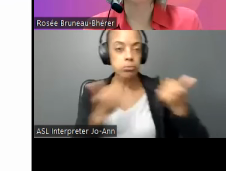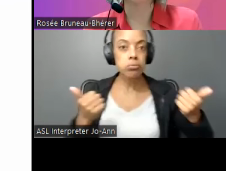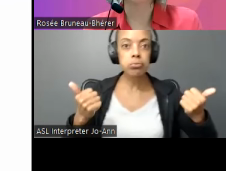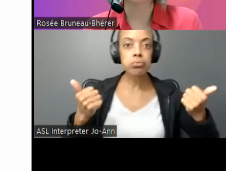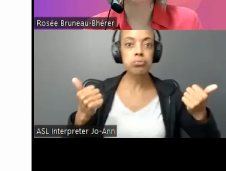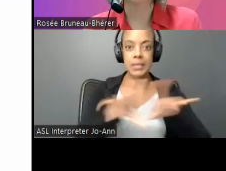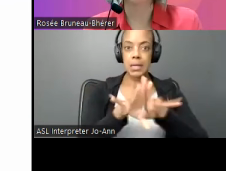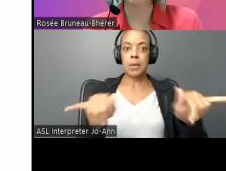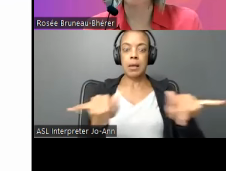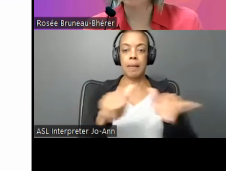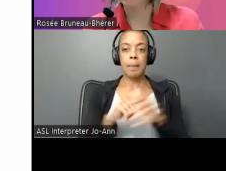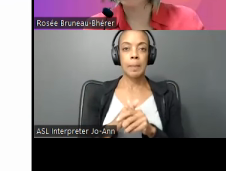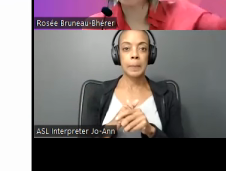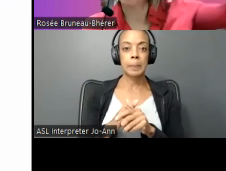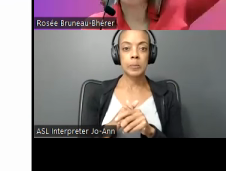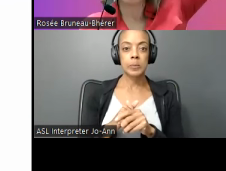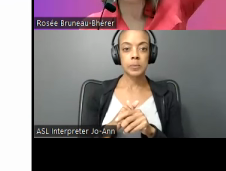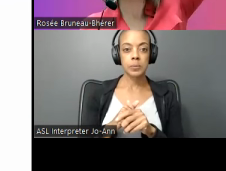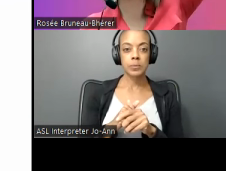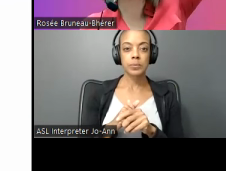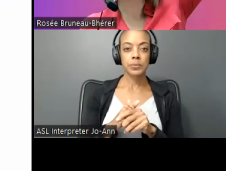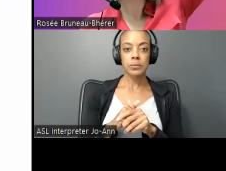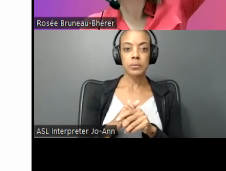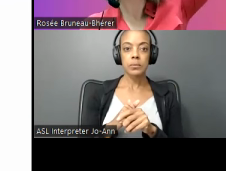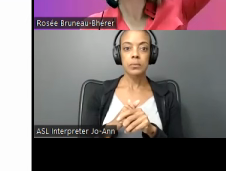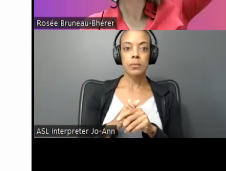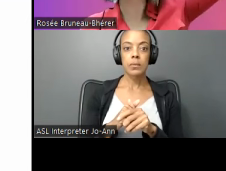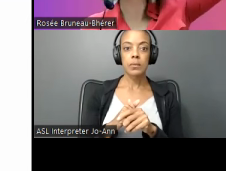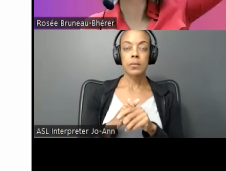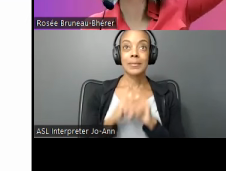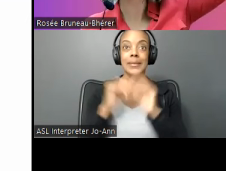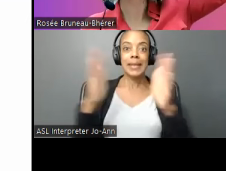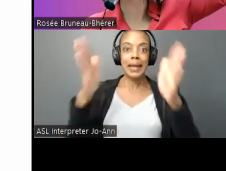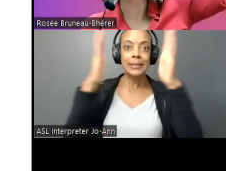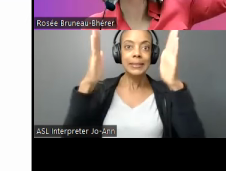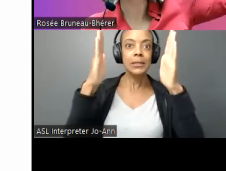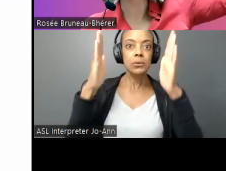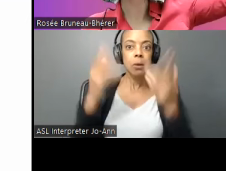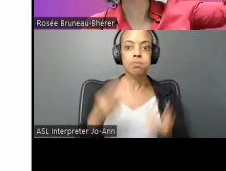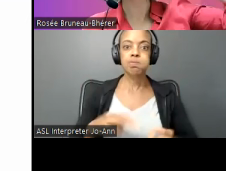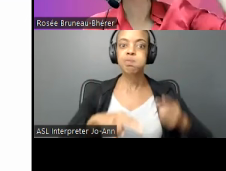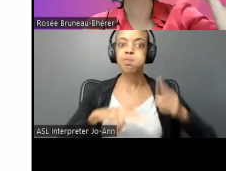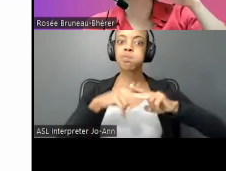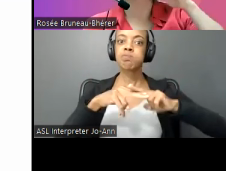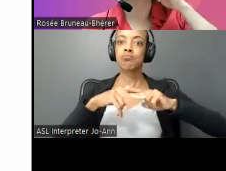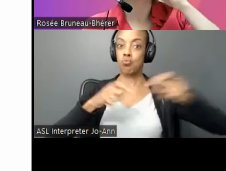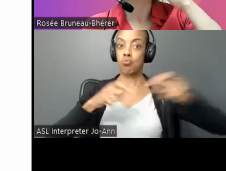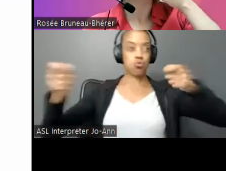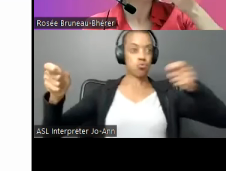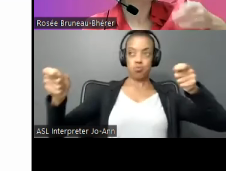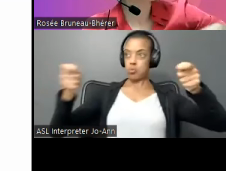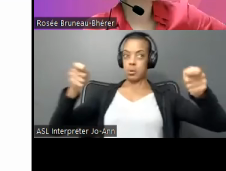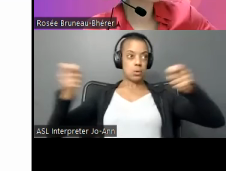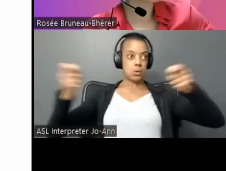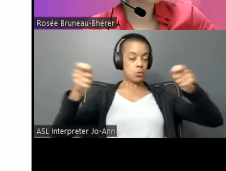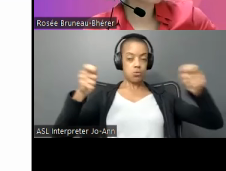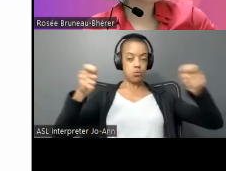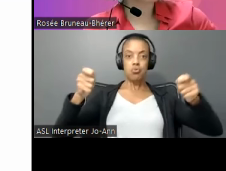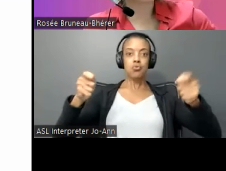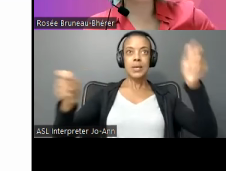on their minds. As these demands for attention pile up, air traffic control helps a child regulate the flow of